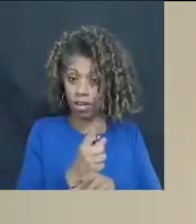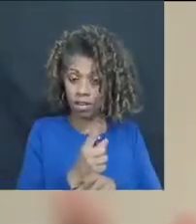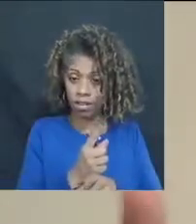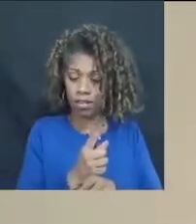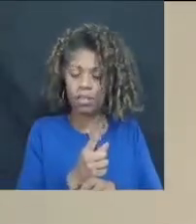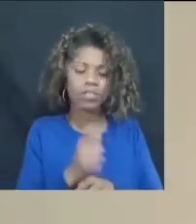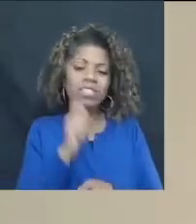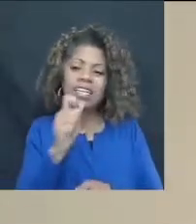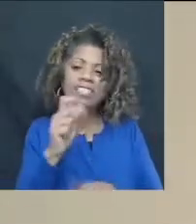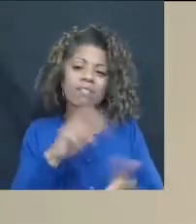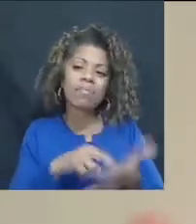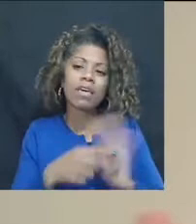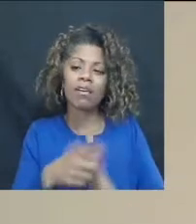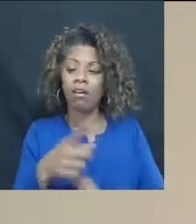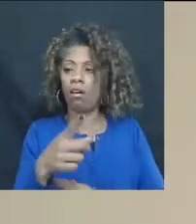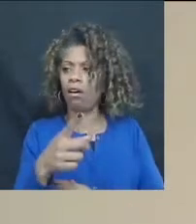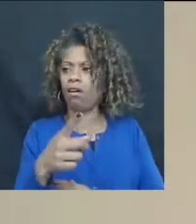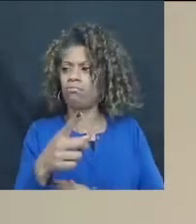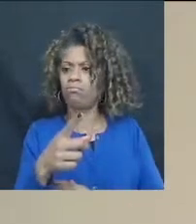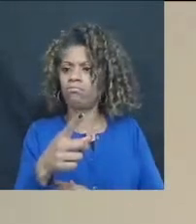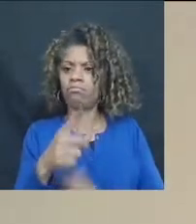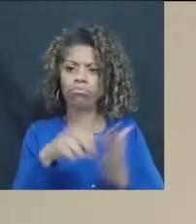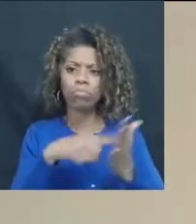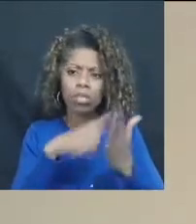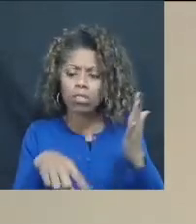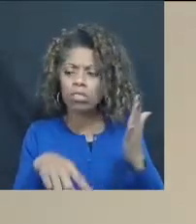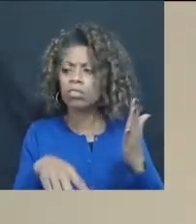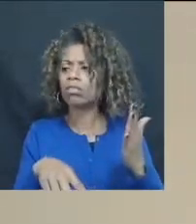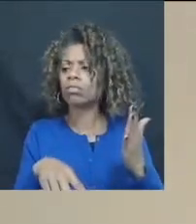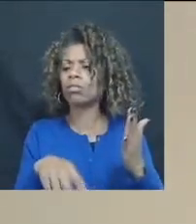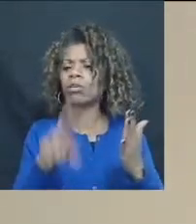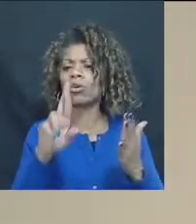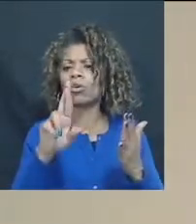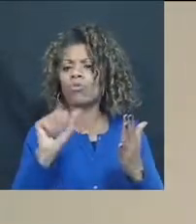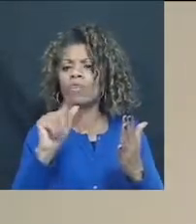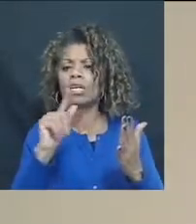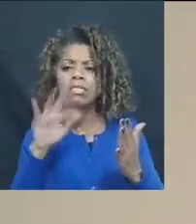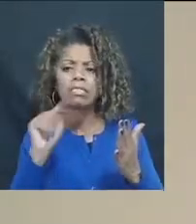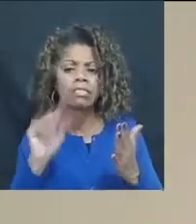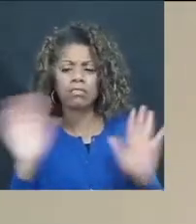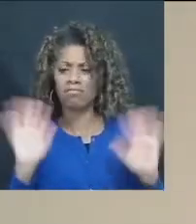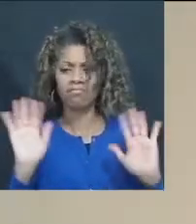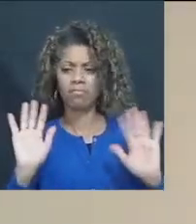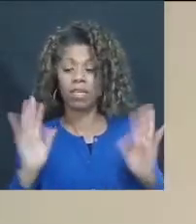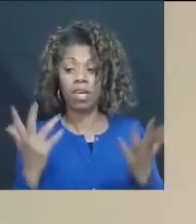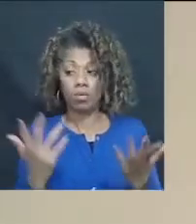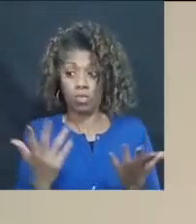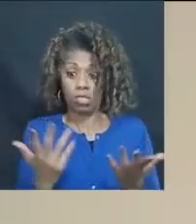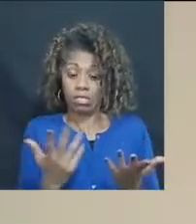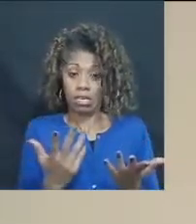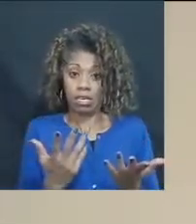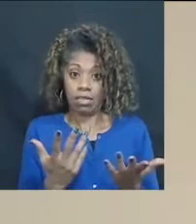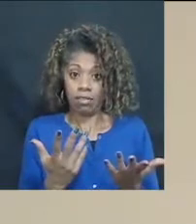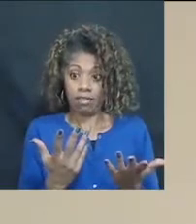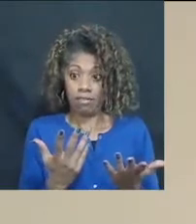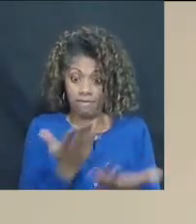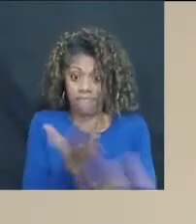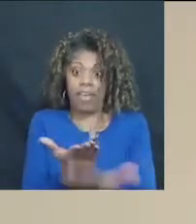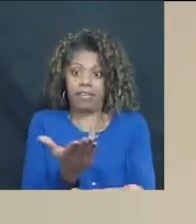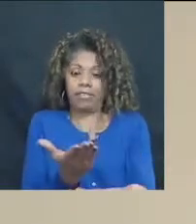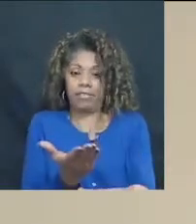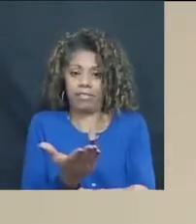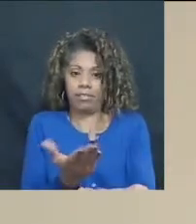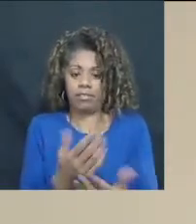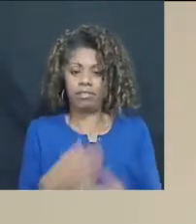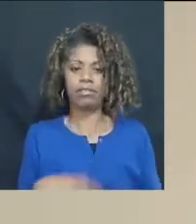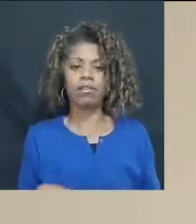things. It is how we are wired. Stigmatized things are associated with threat. So if that's the case, the fact that we start off in philanthropy and